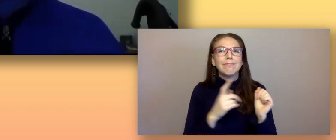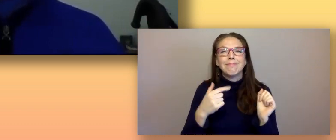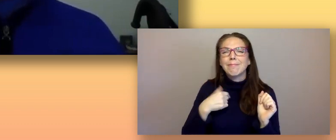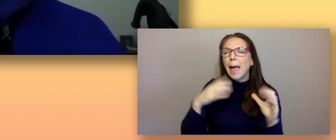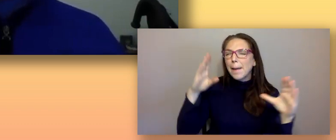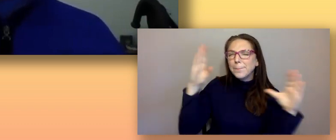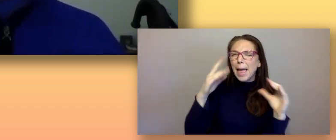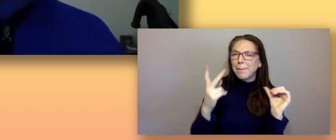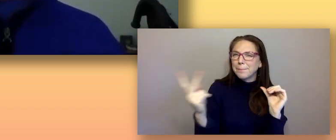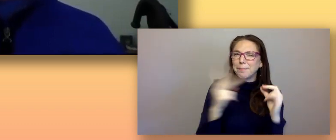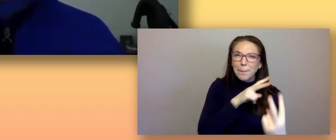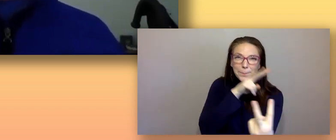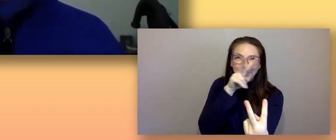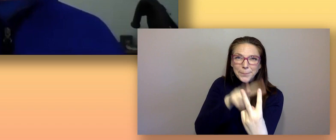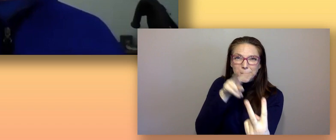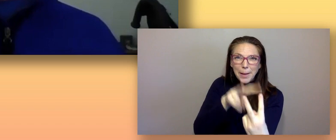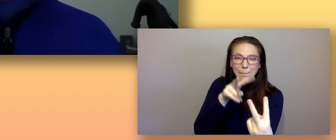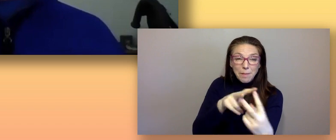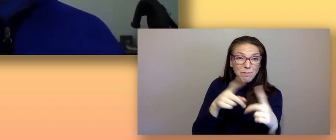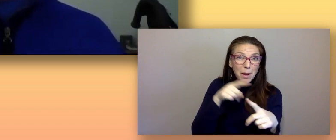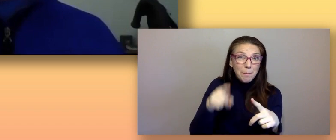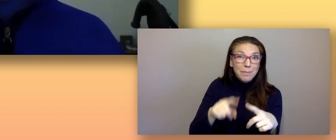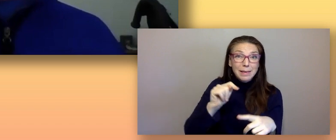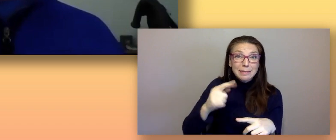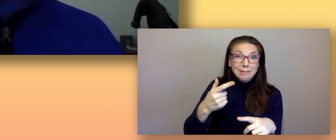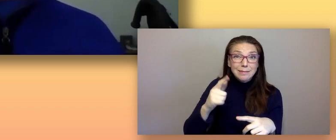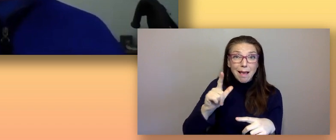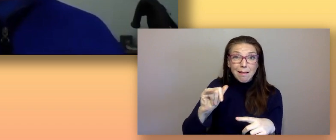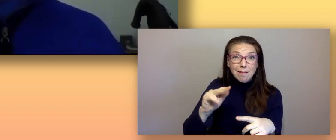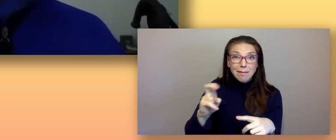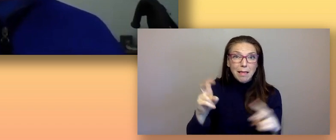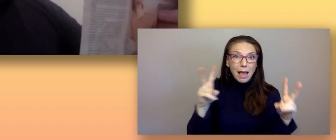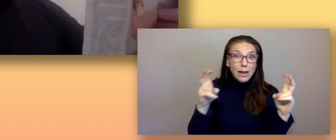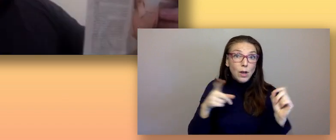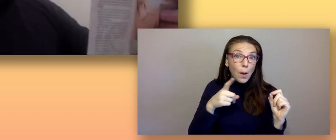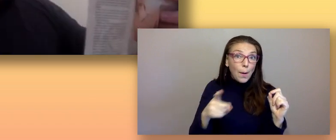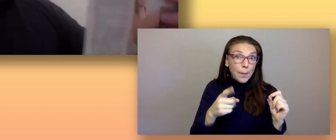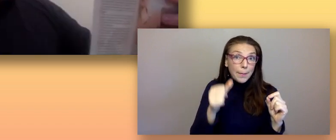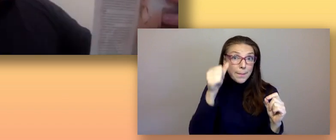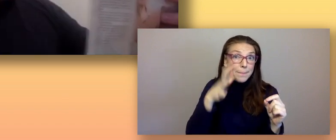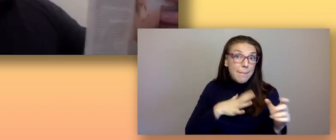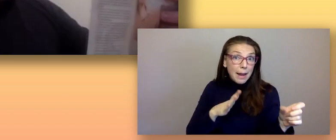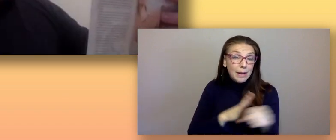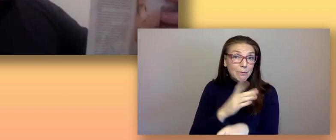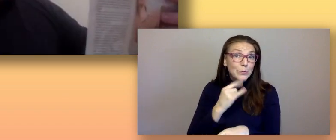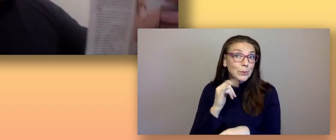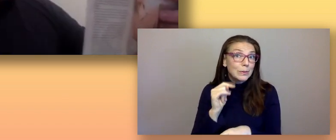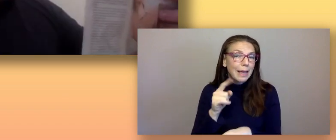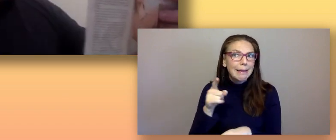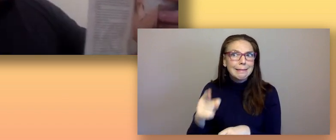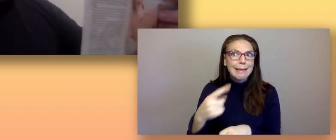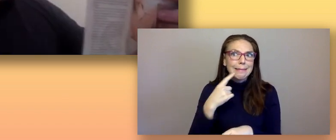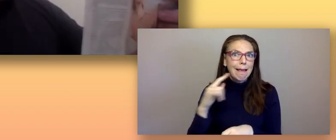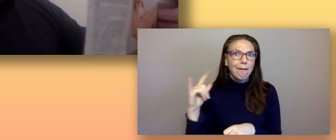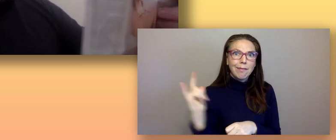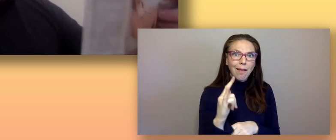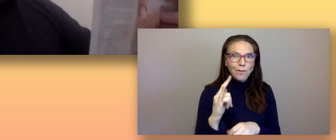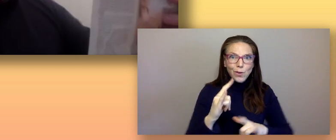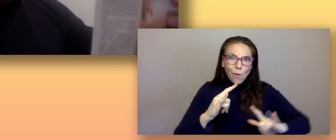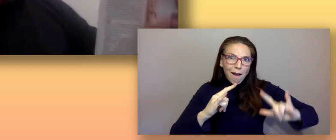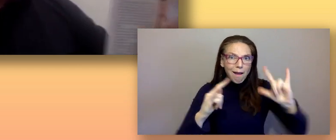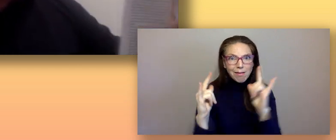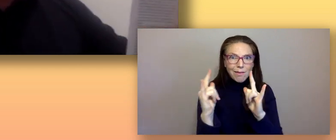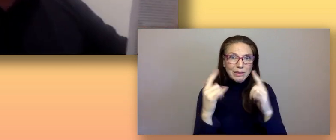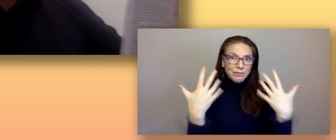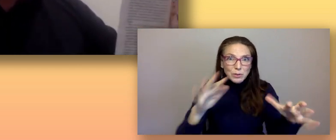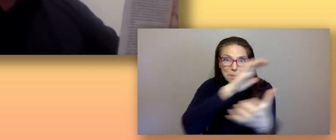they do, especially from this tagline, "Are you man enough to say it?" What they say is they're in love with each other and they